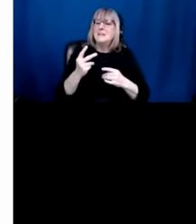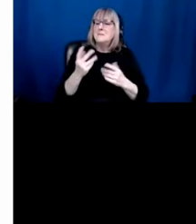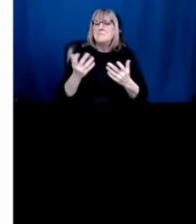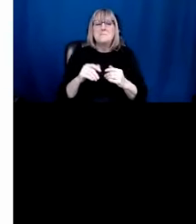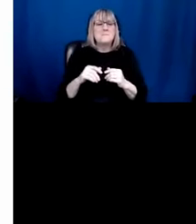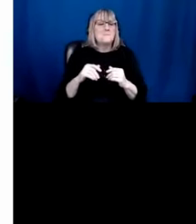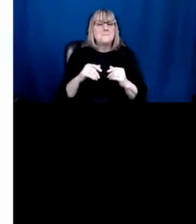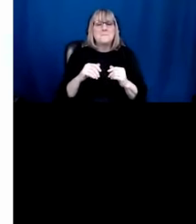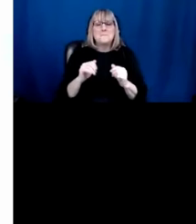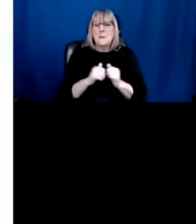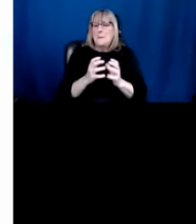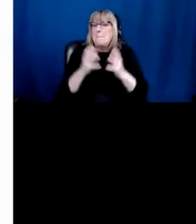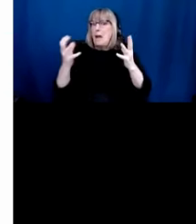of